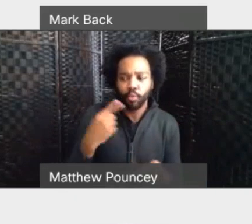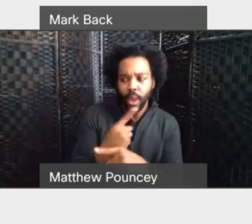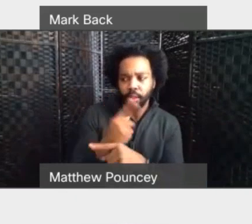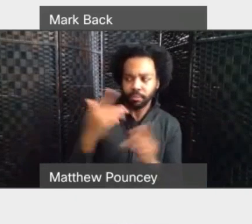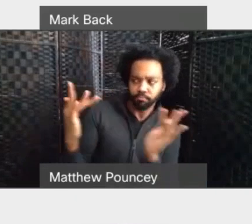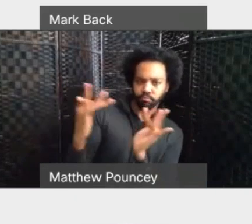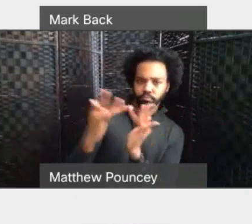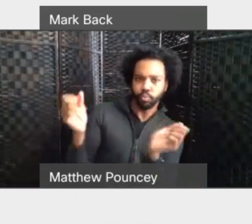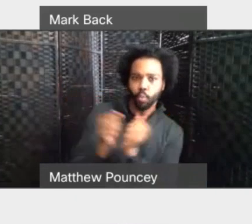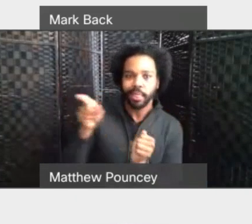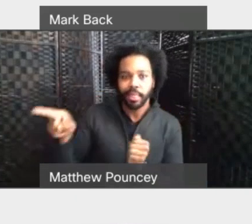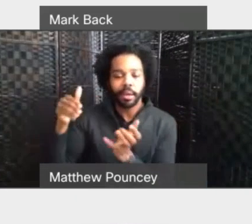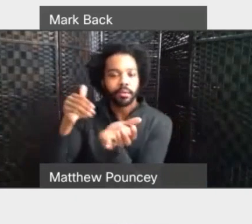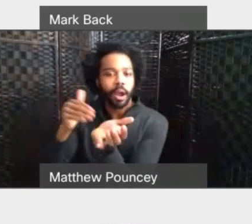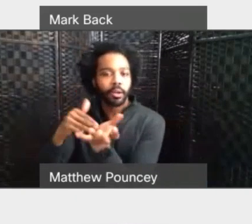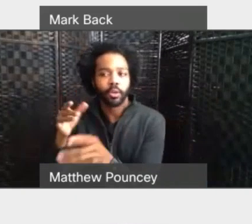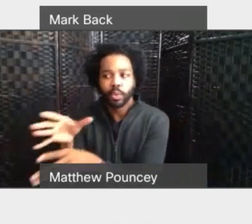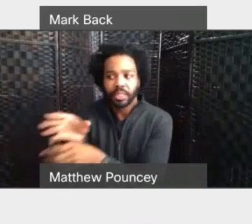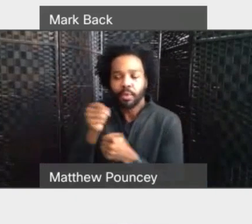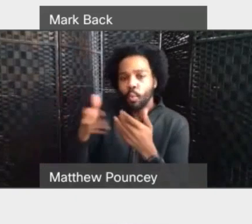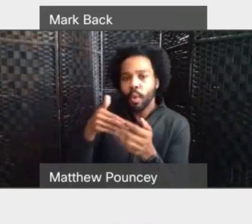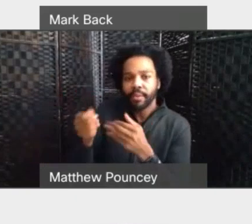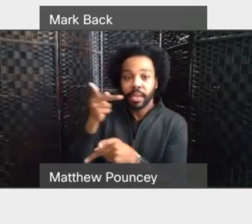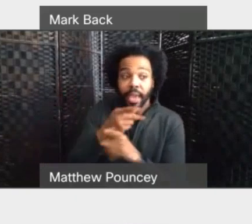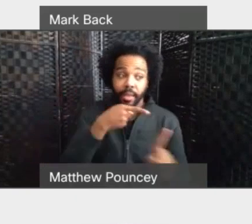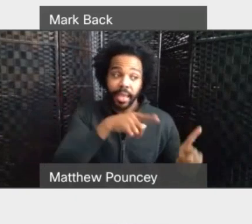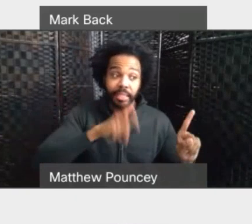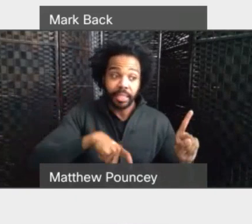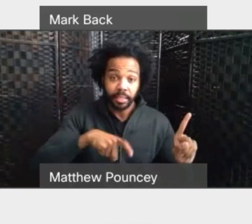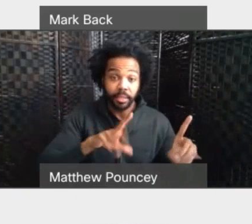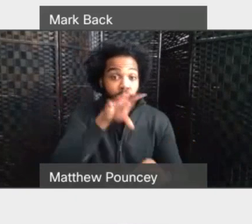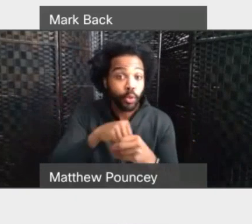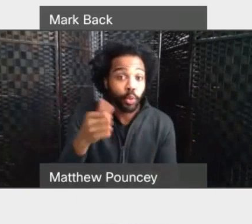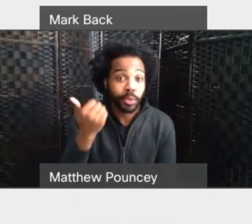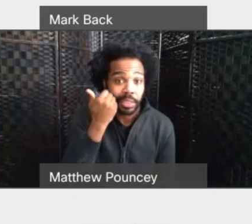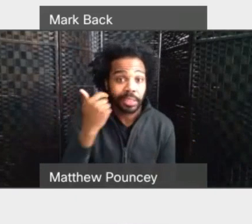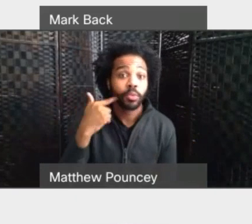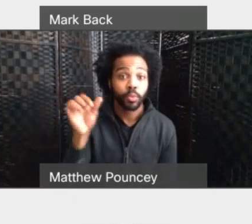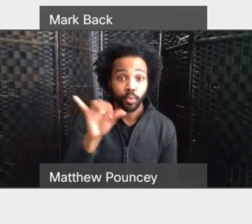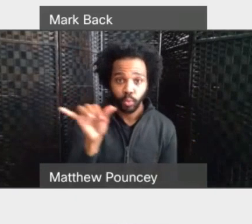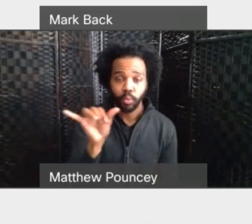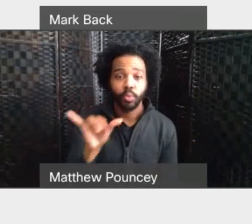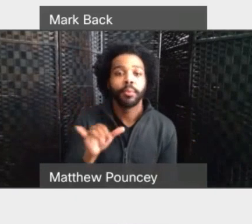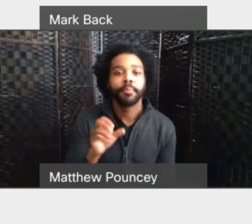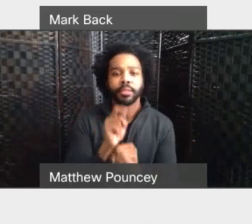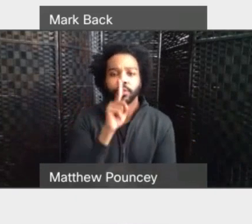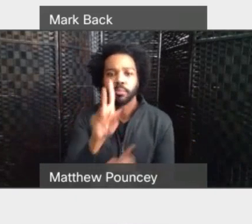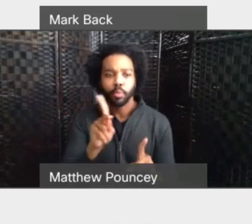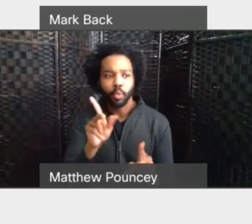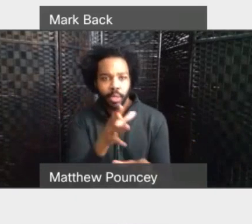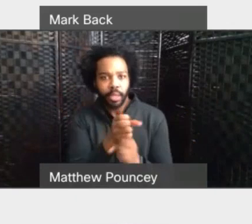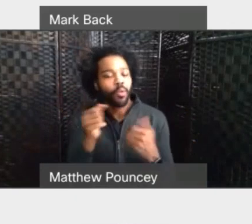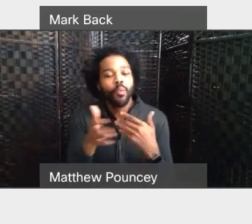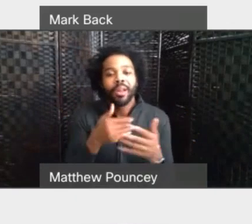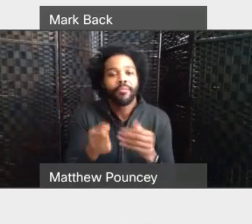provider and receiving the care they need, which includes dental care. So we need to make sure that people are getting whatever